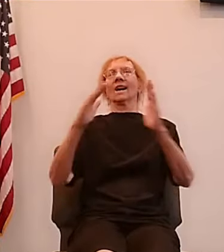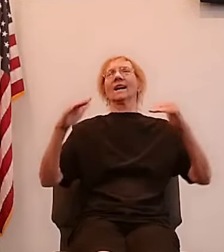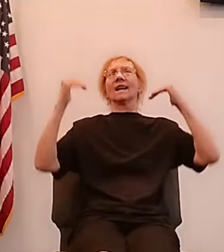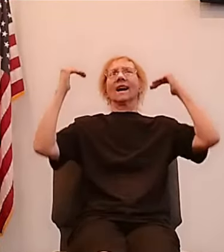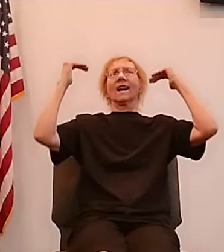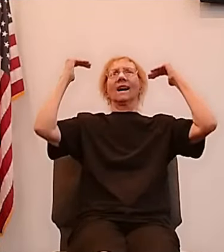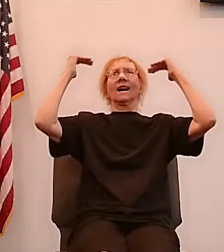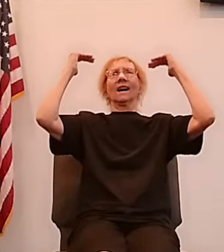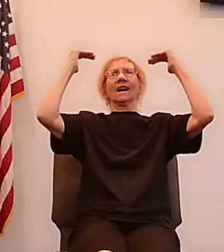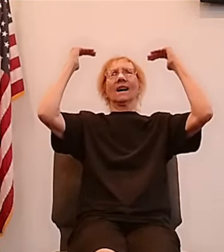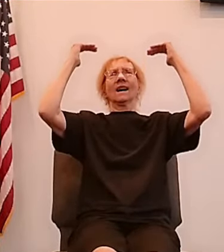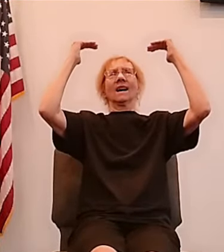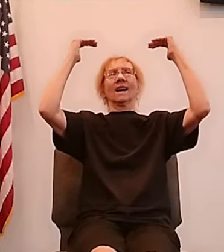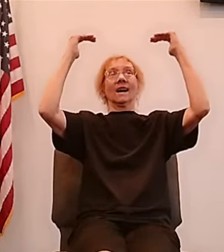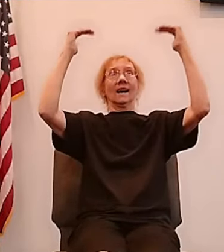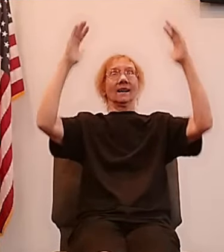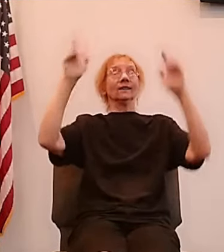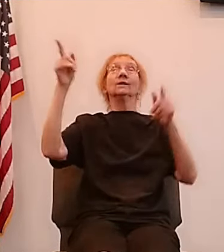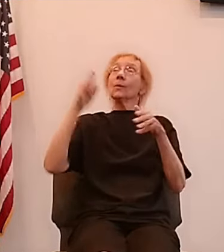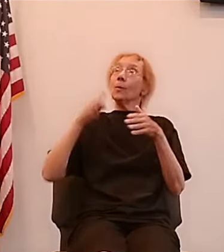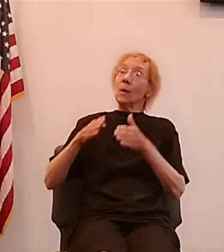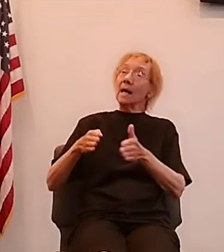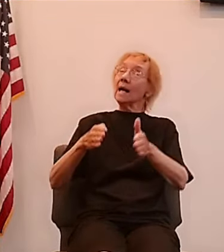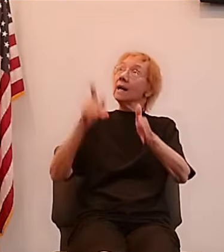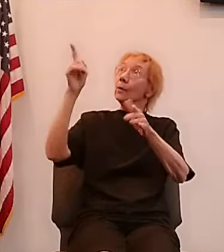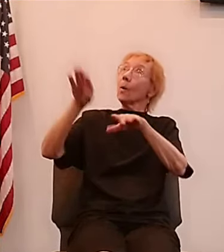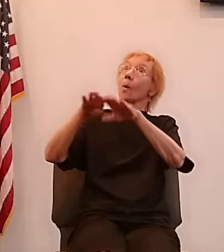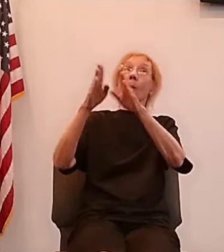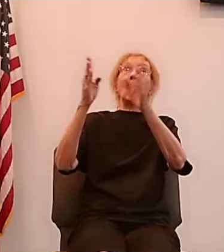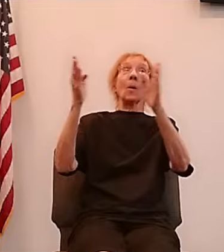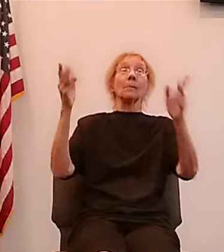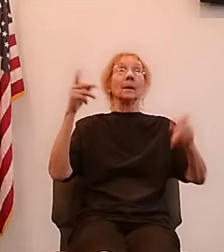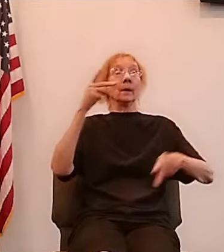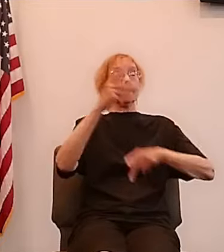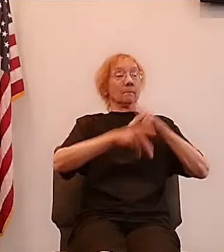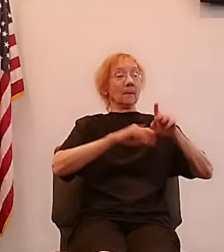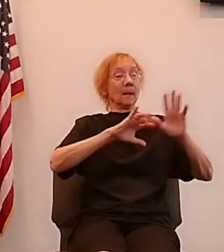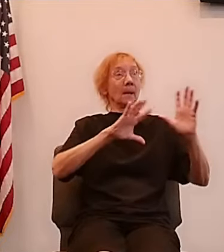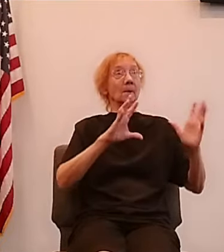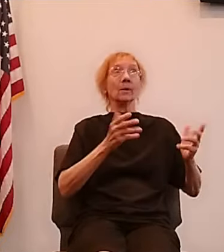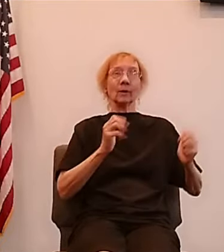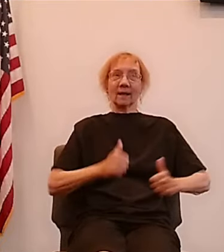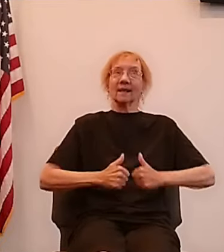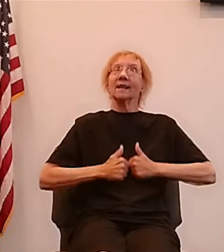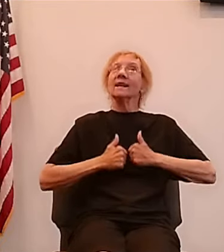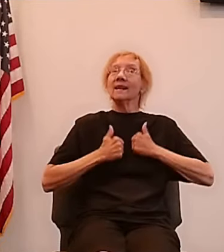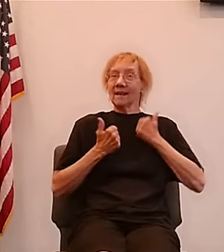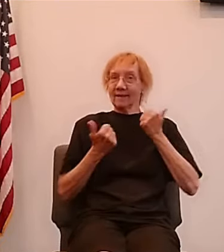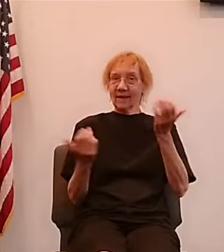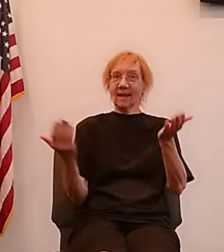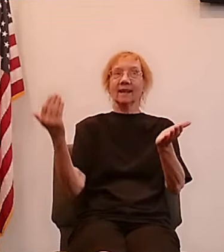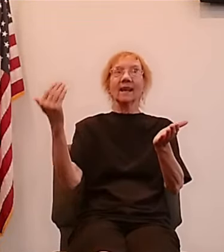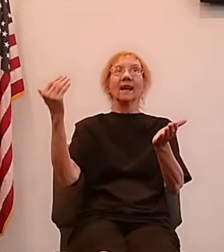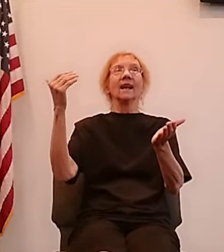on high, and you opened the way for the world to